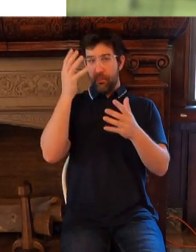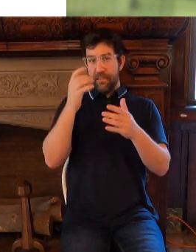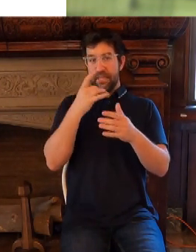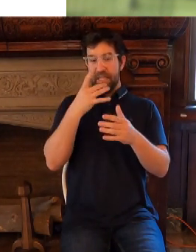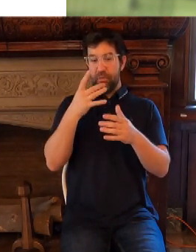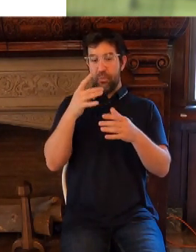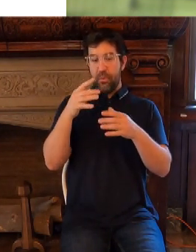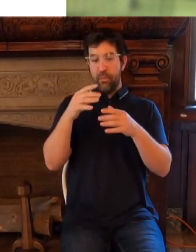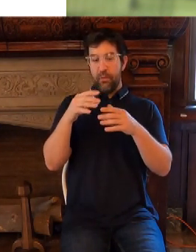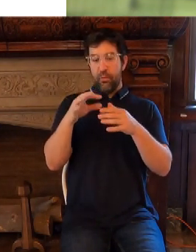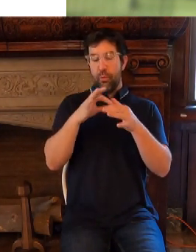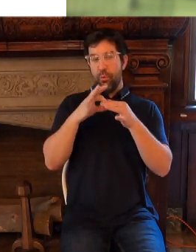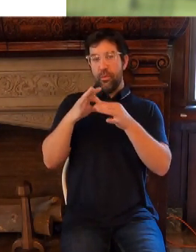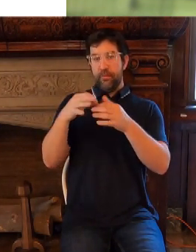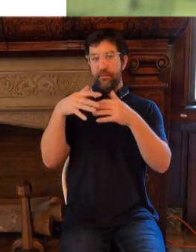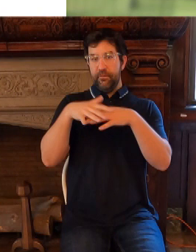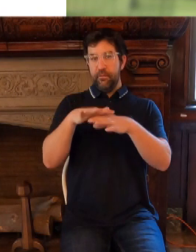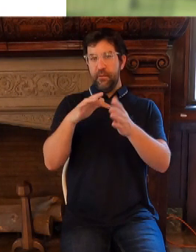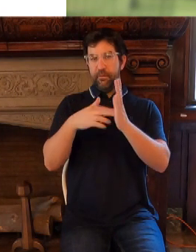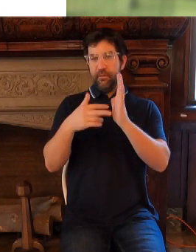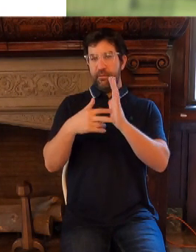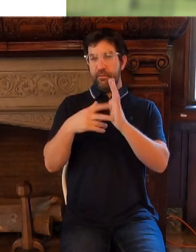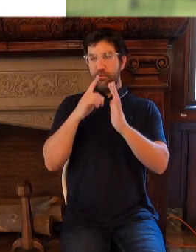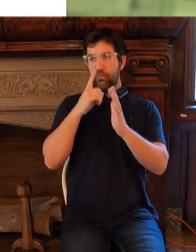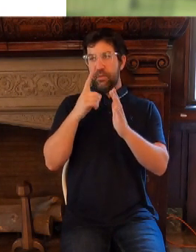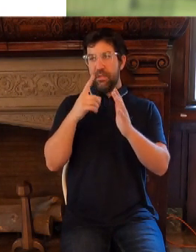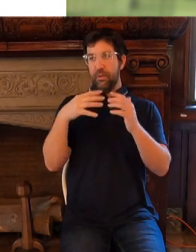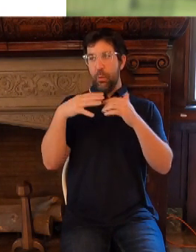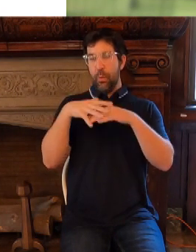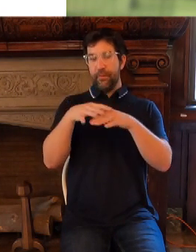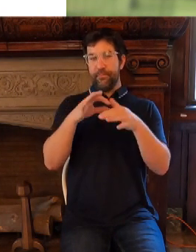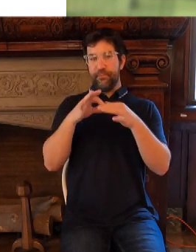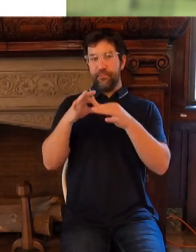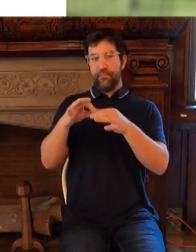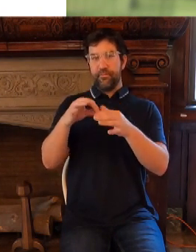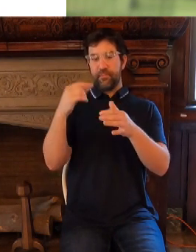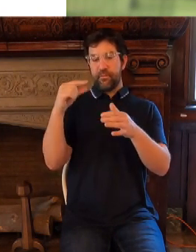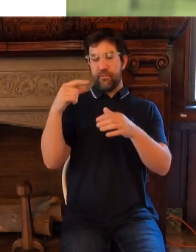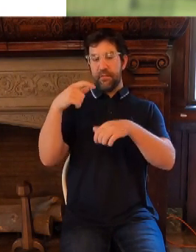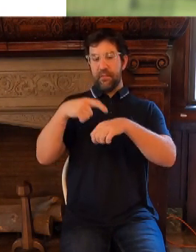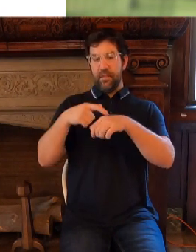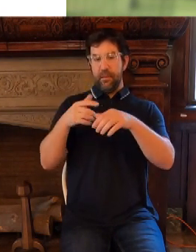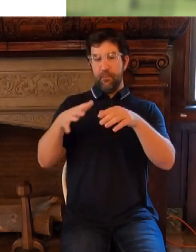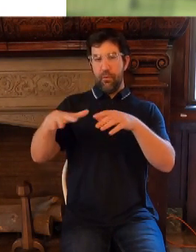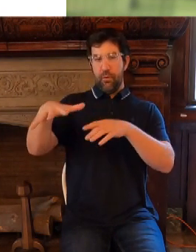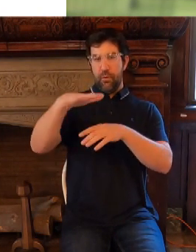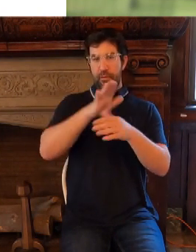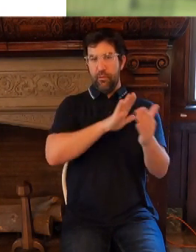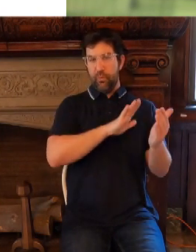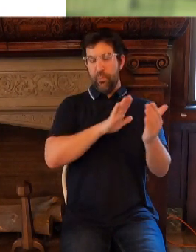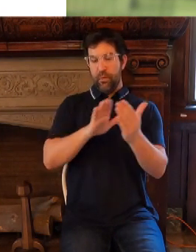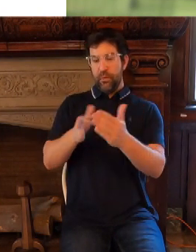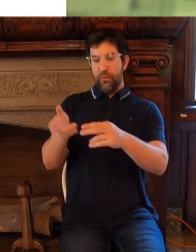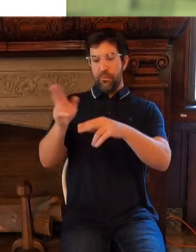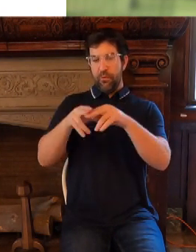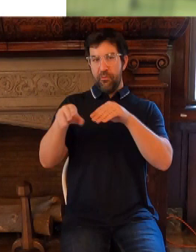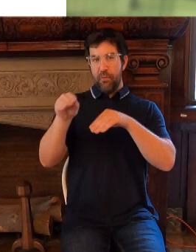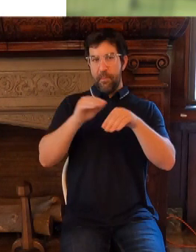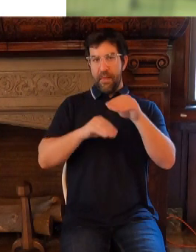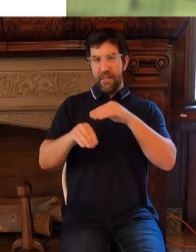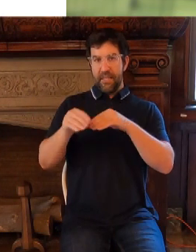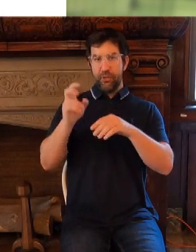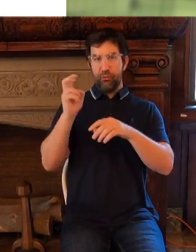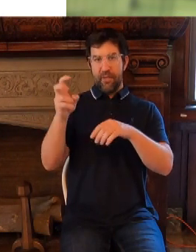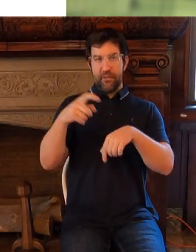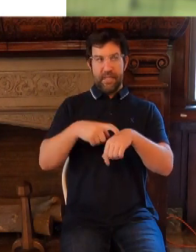signal progression or coordination is, it's basically a coordination of that green time throughout the corridor to improve your mobility and